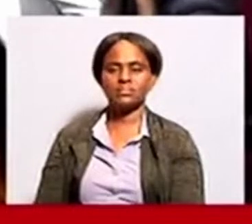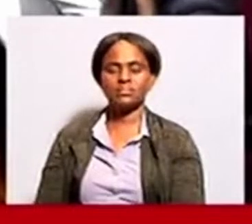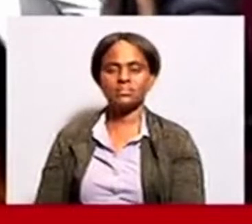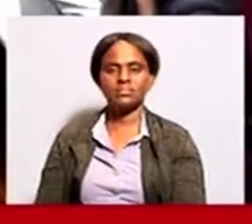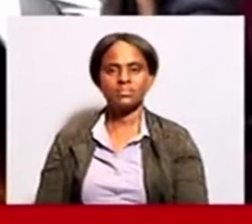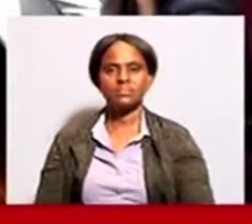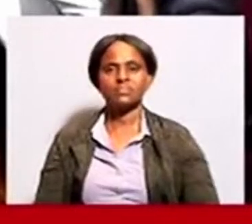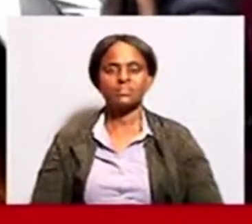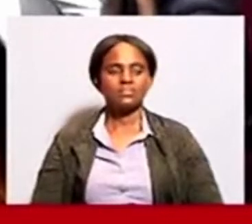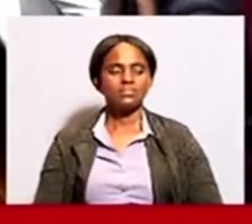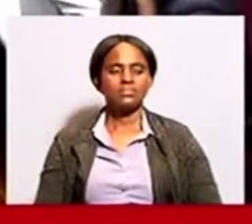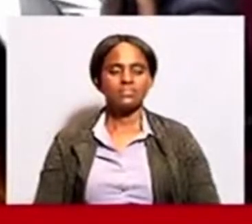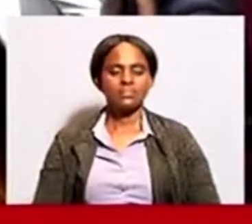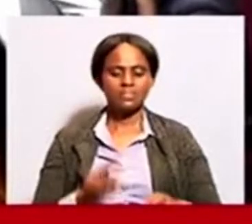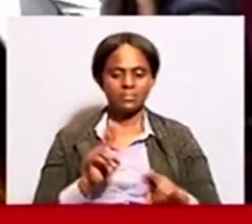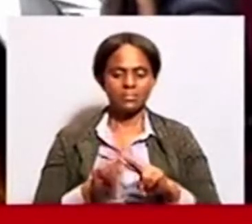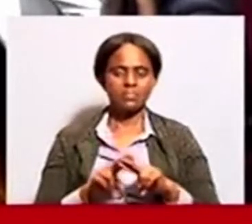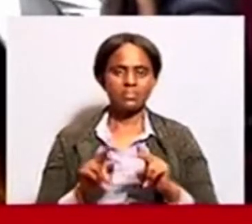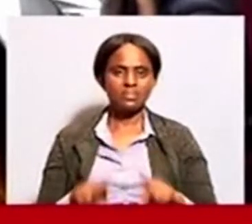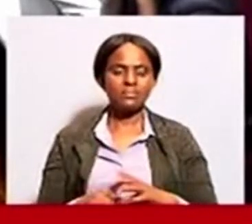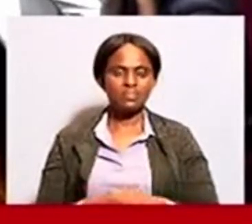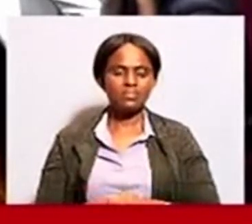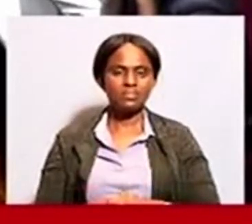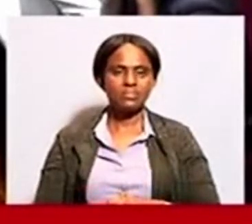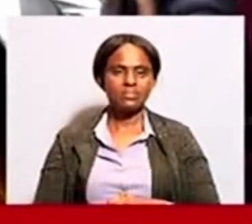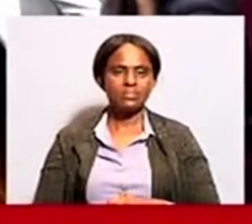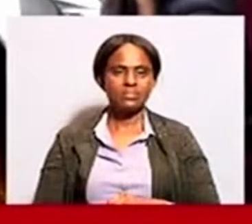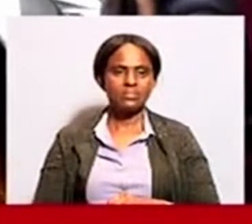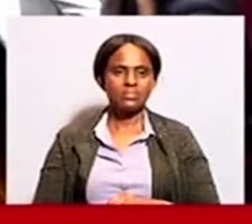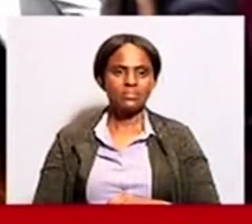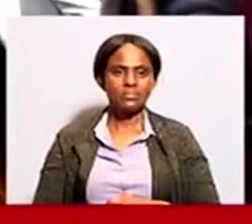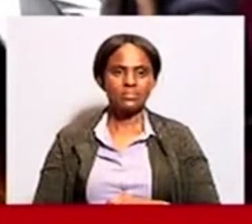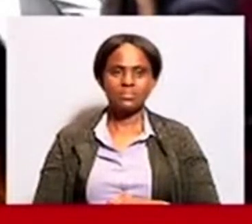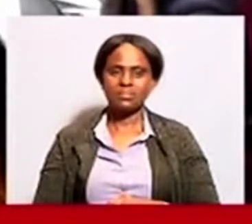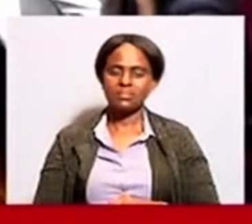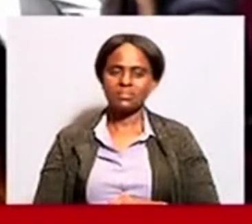It's only Chair. Appendix 1. Oh, sorry.